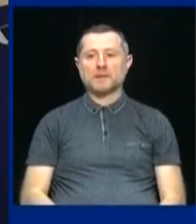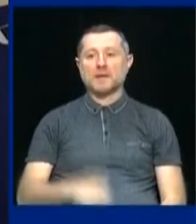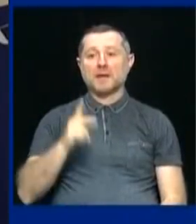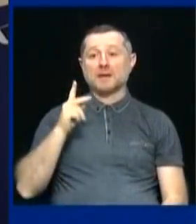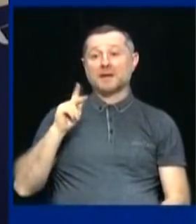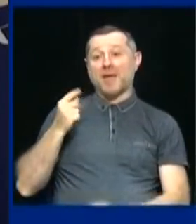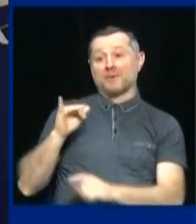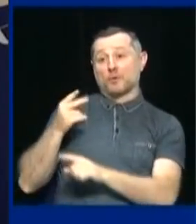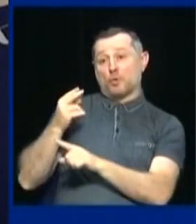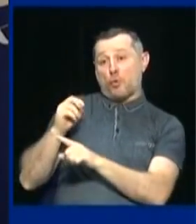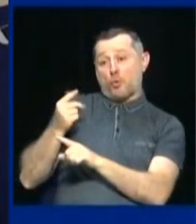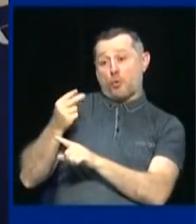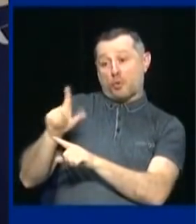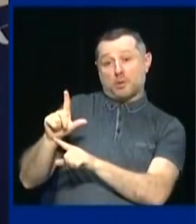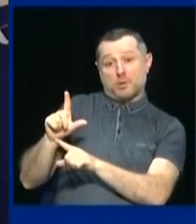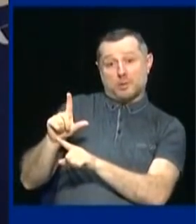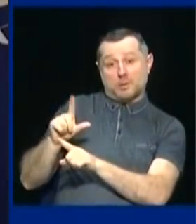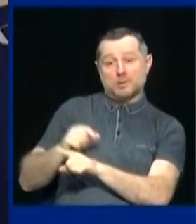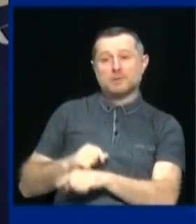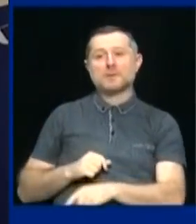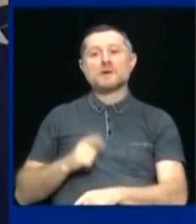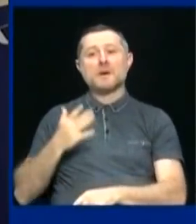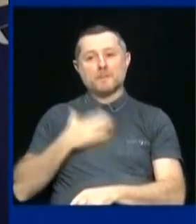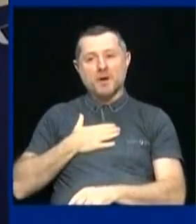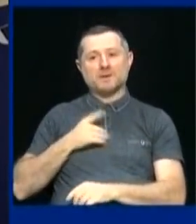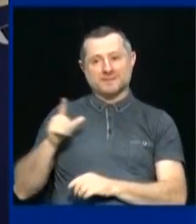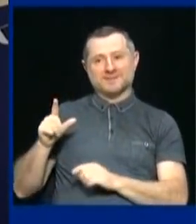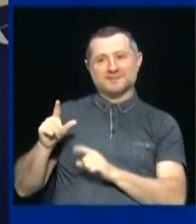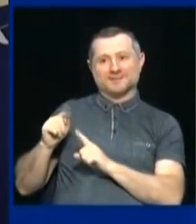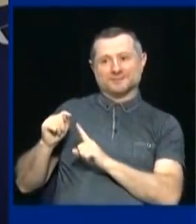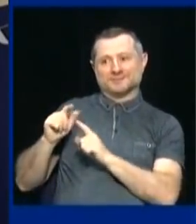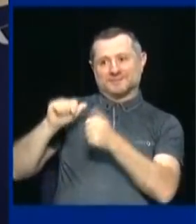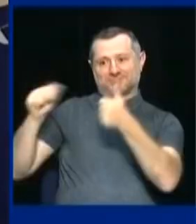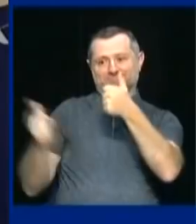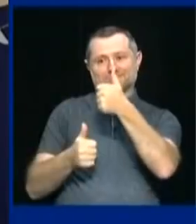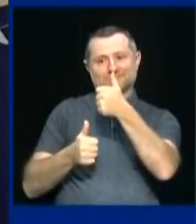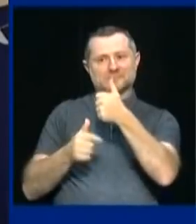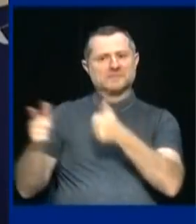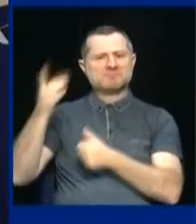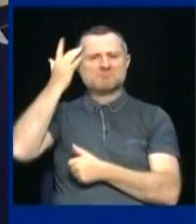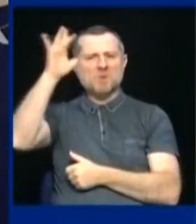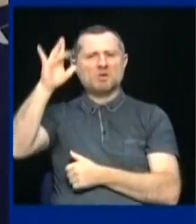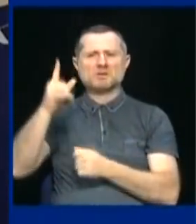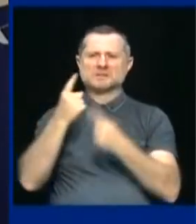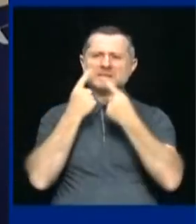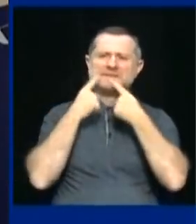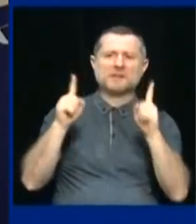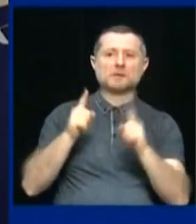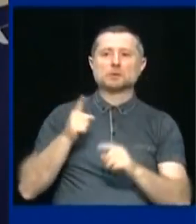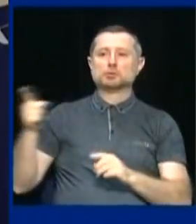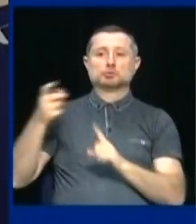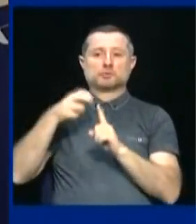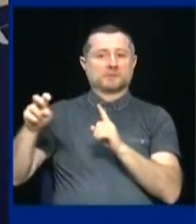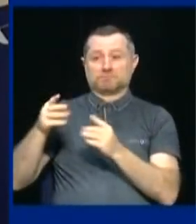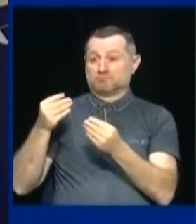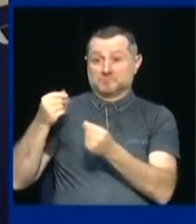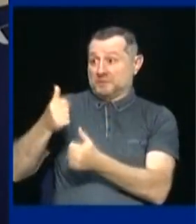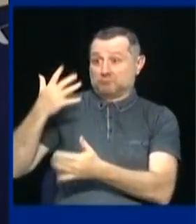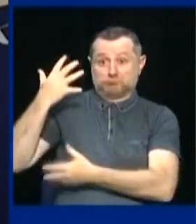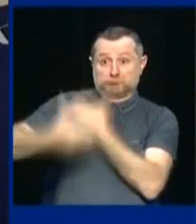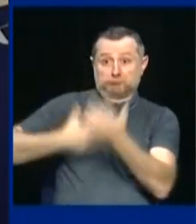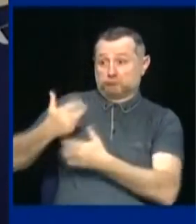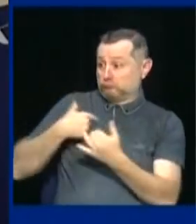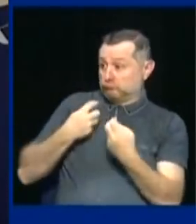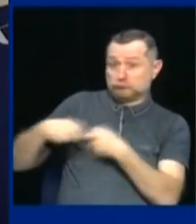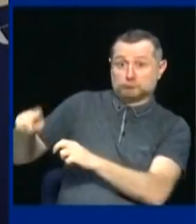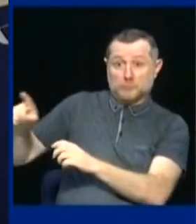smart and competent. This transition must be seamless. We have a lot going on. I'm very worried